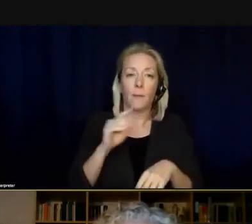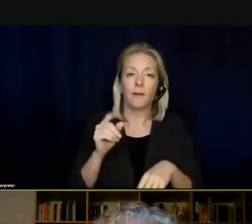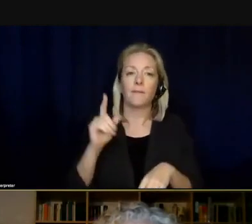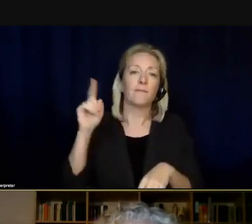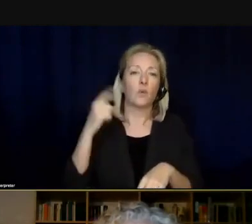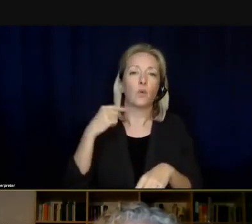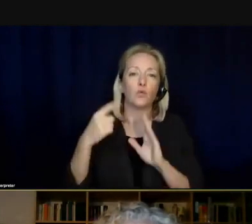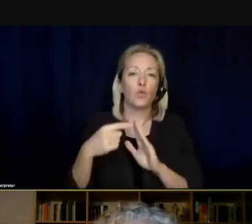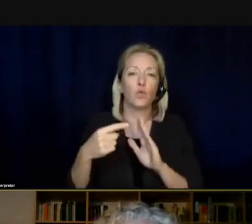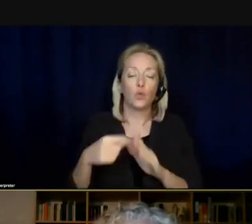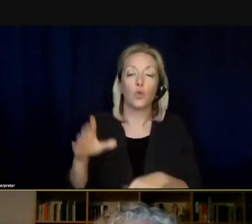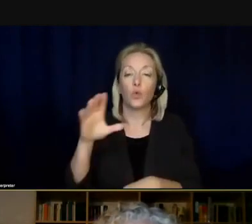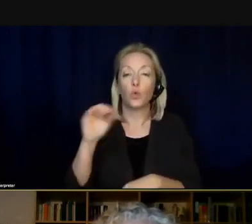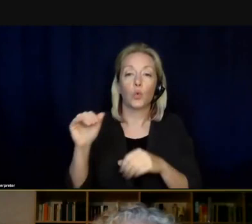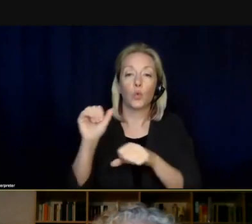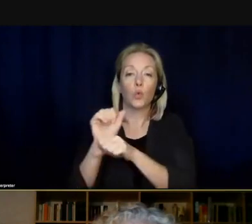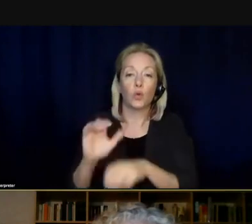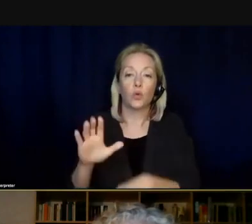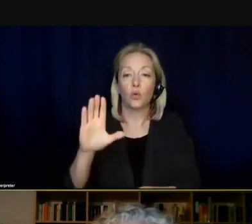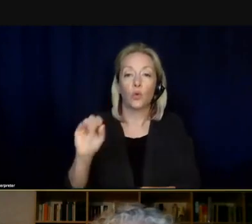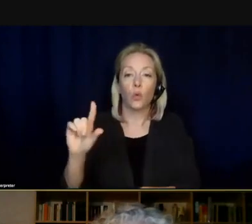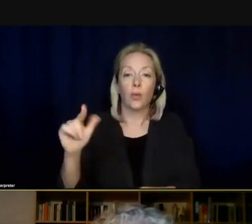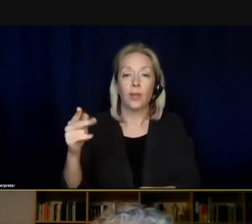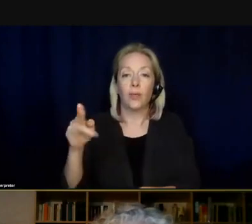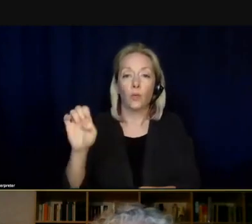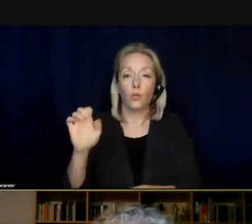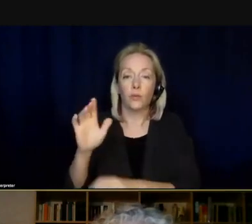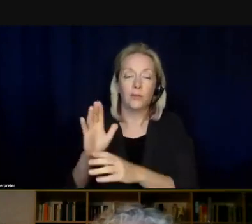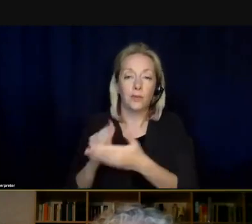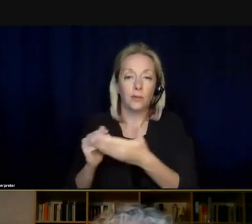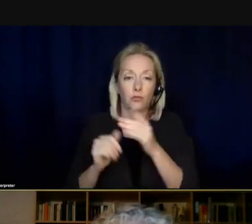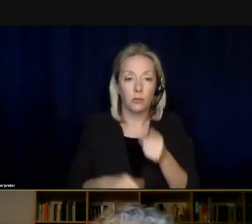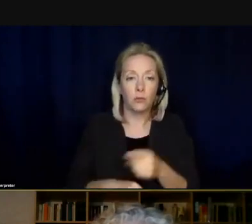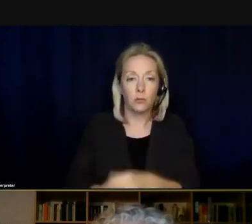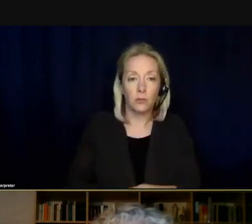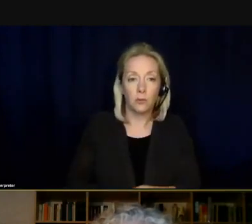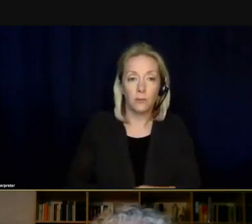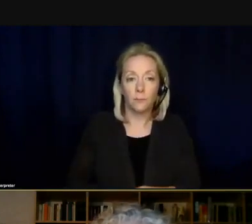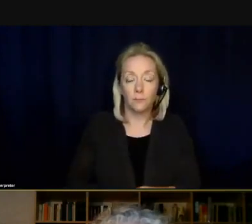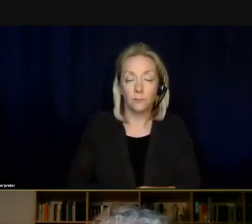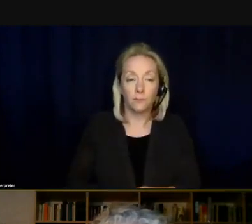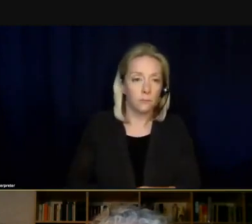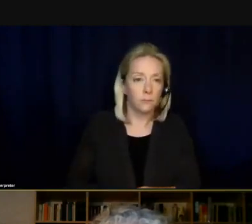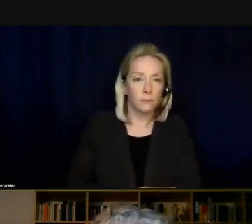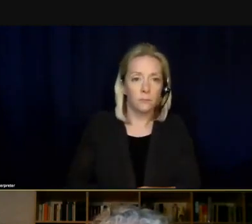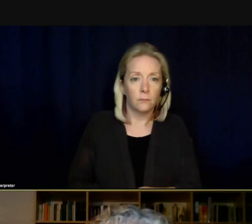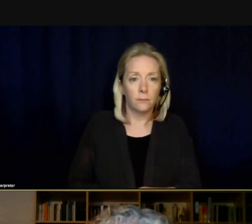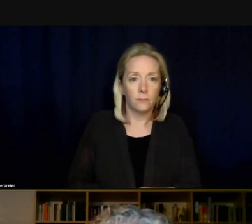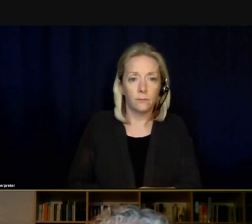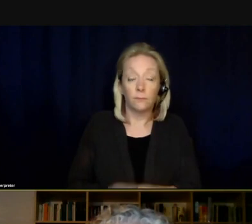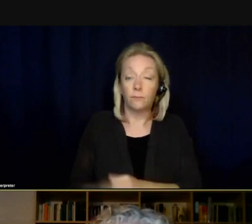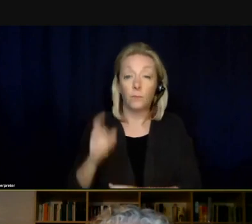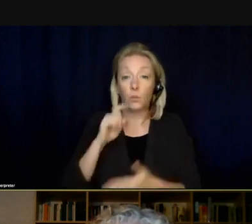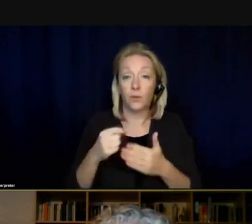you over to that colleagues section. So you'll notice here in the main, you see where it says